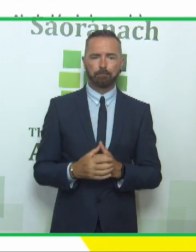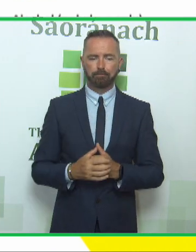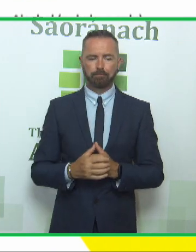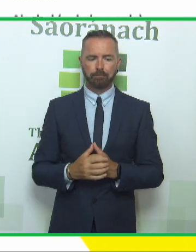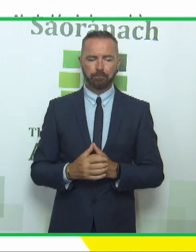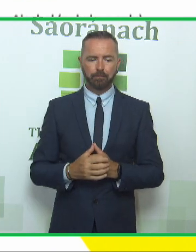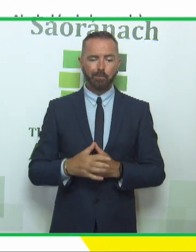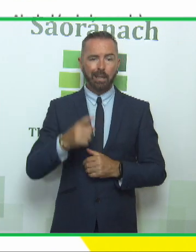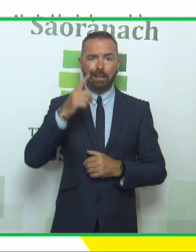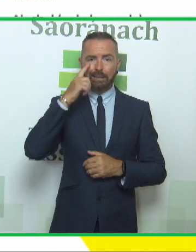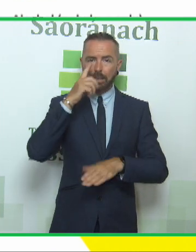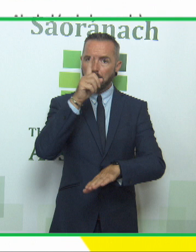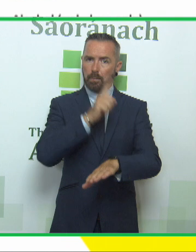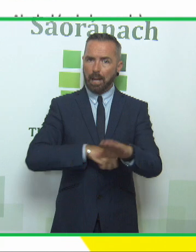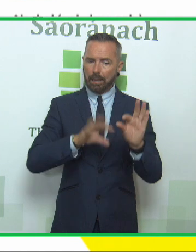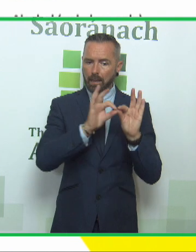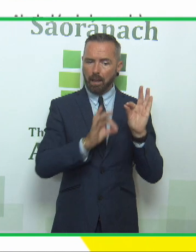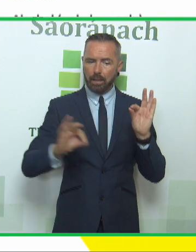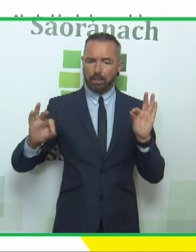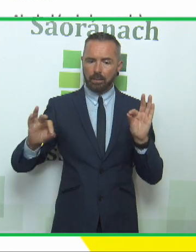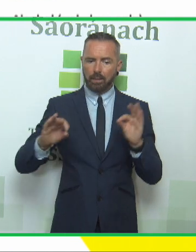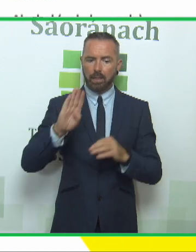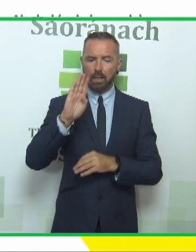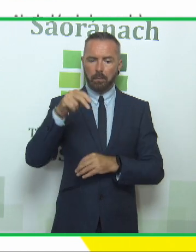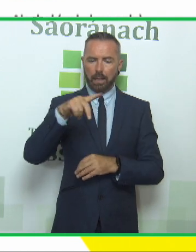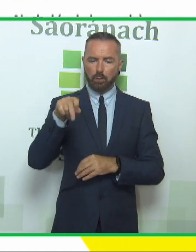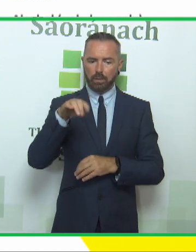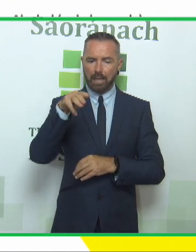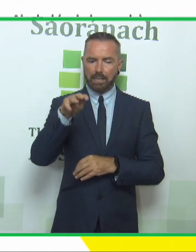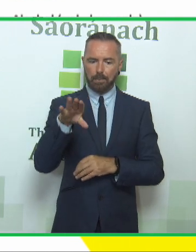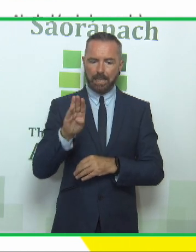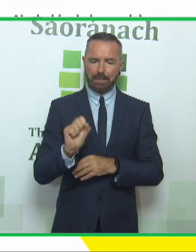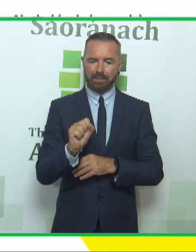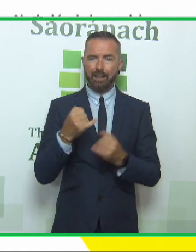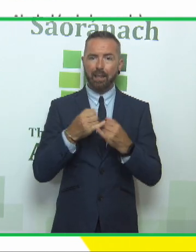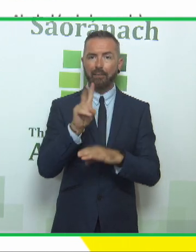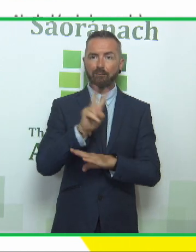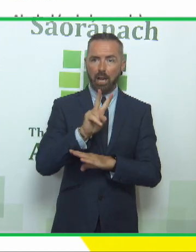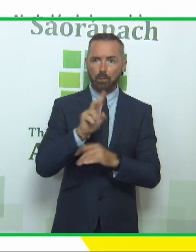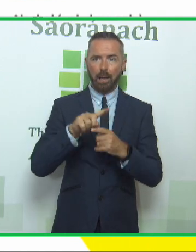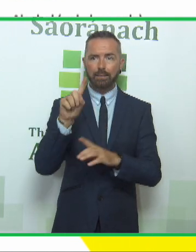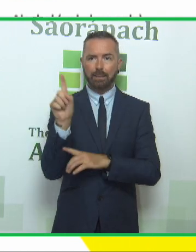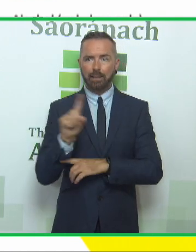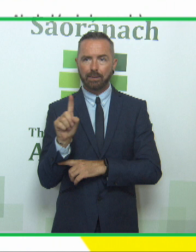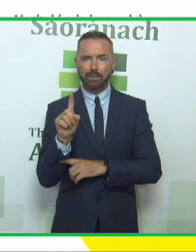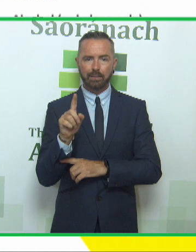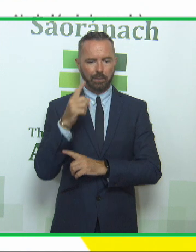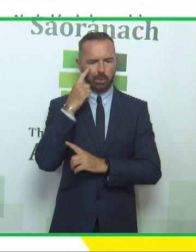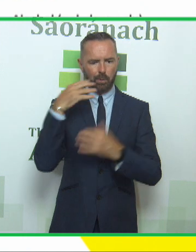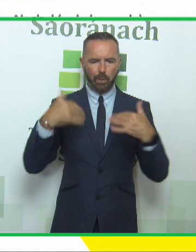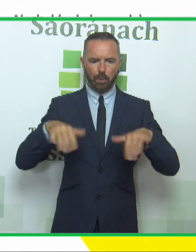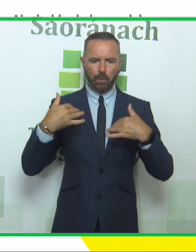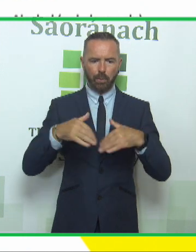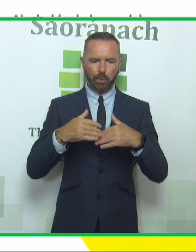see then the black line, which are the benzodiazepines, the Valiums and the Xanaxes. I think you can see is that they actually very